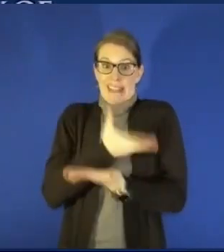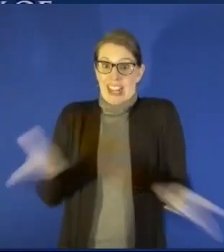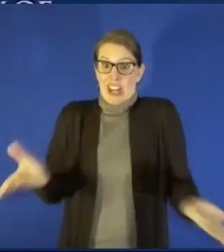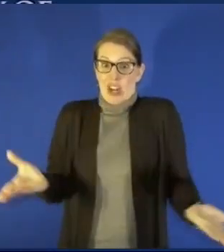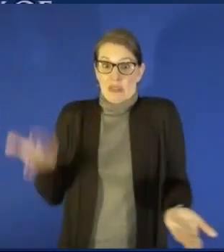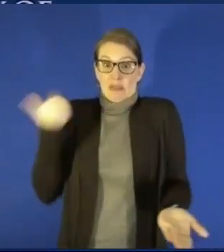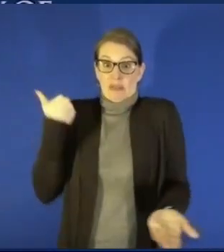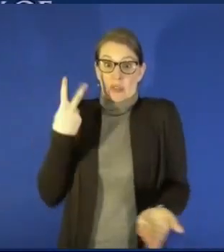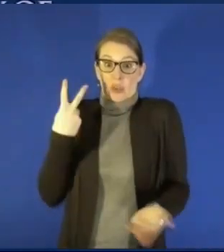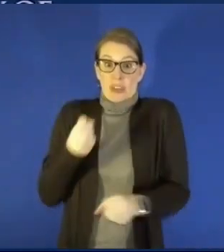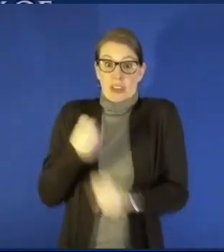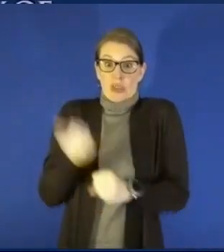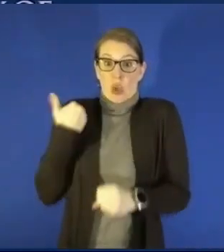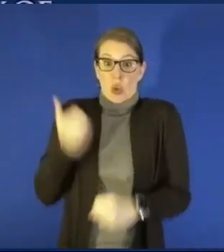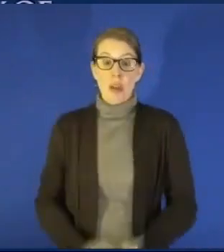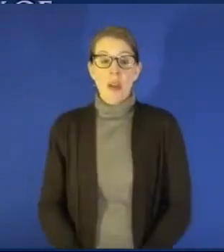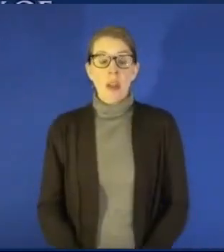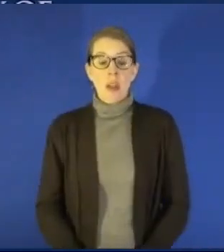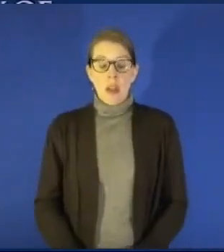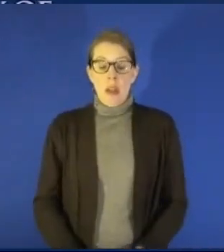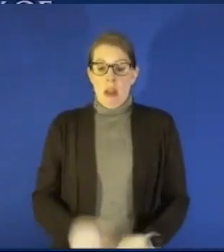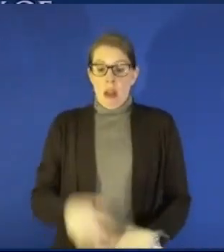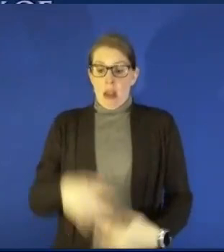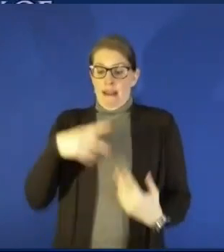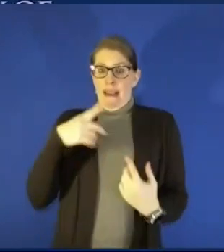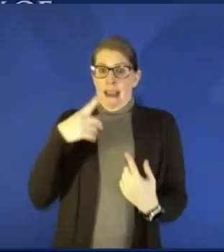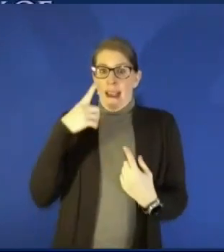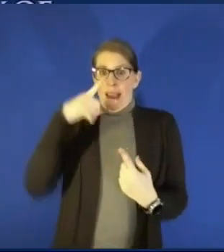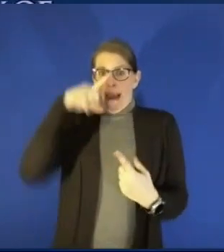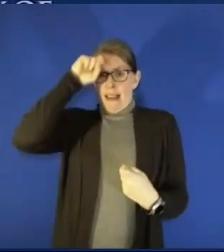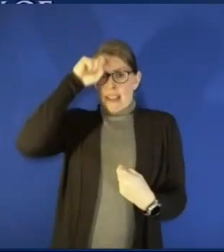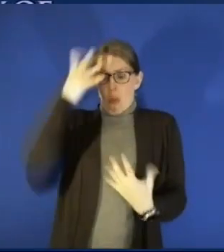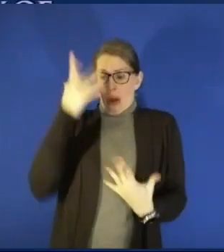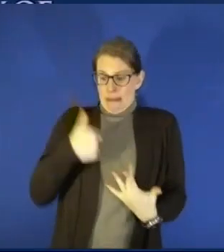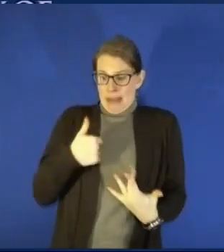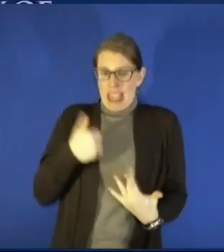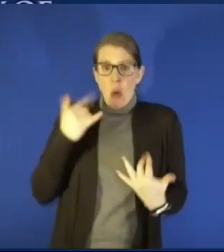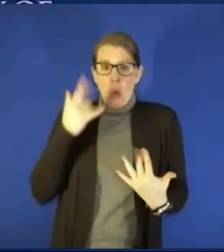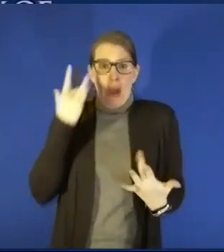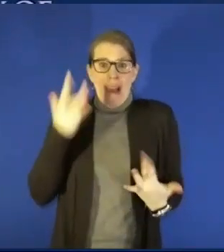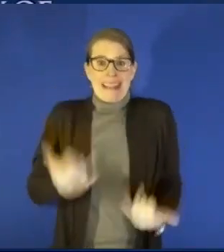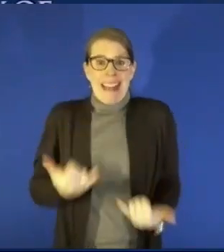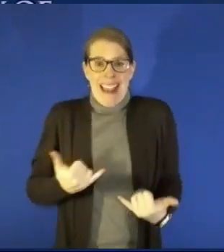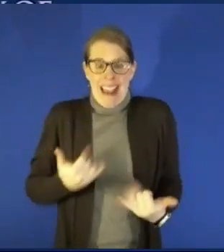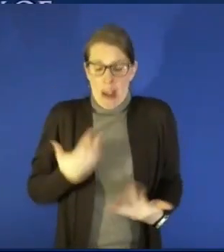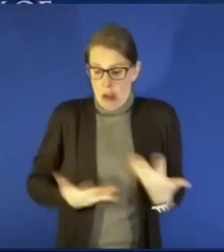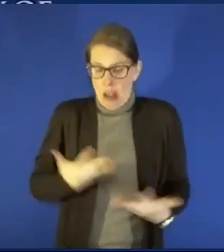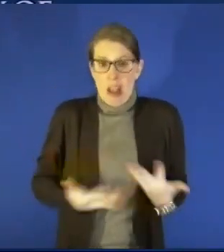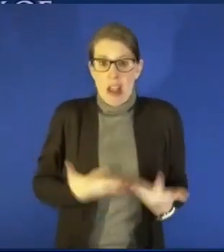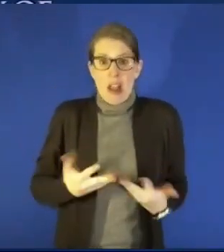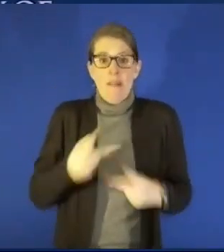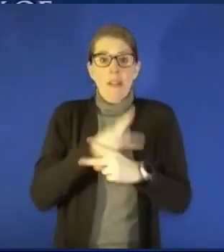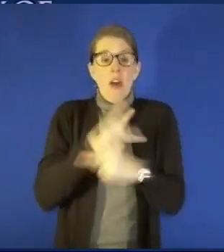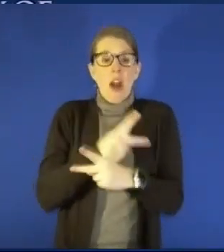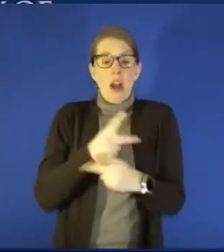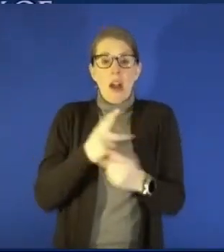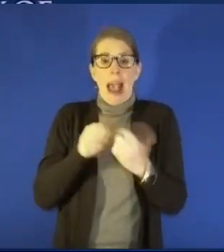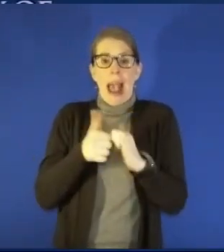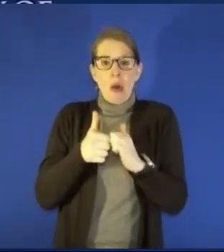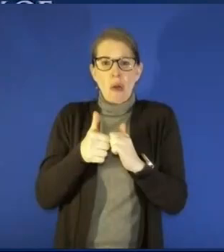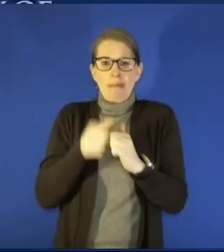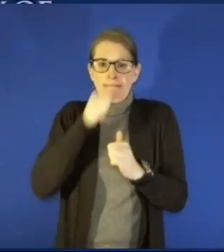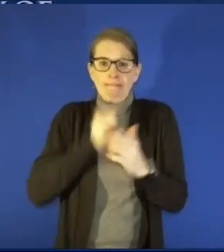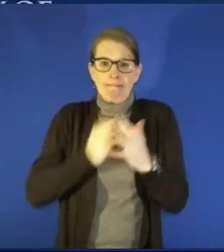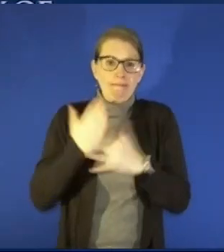left asking, why me, why now? And then you have to try and figure out what's the right way forward. And what I think the